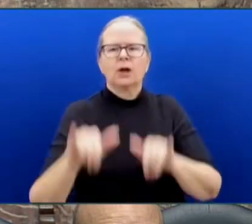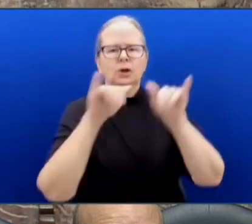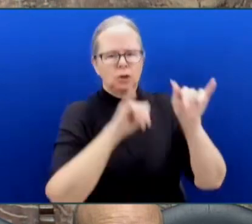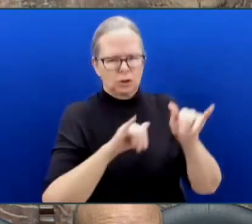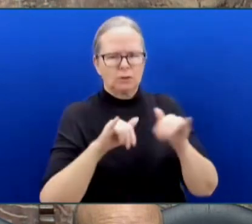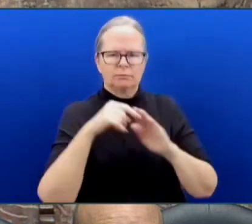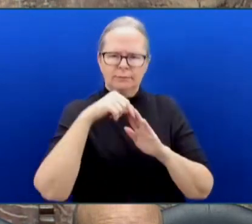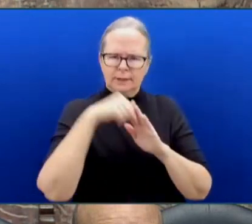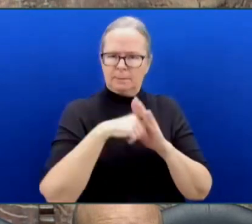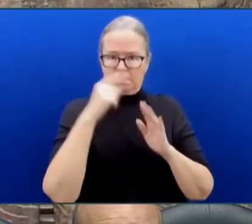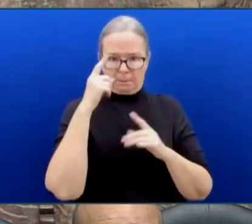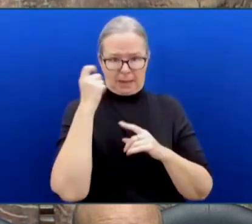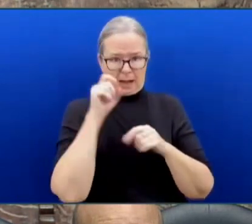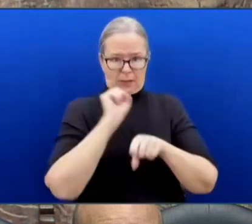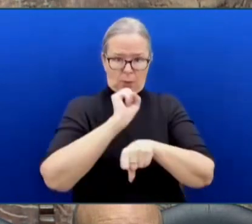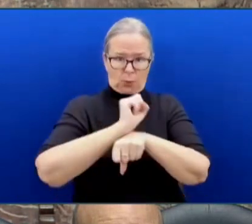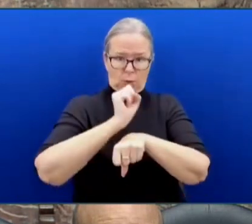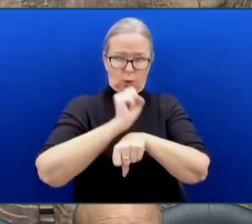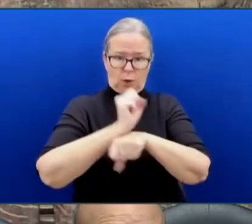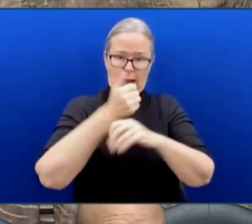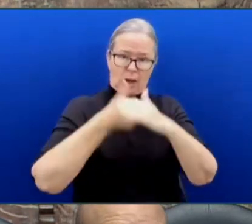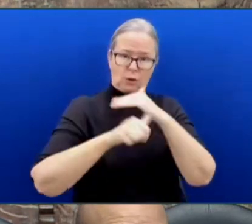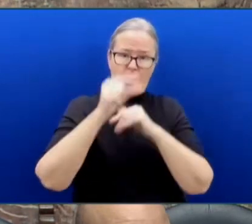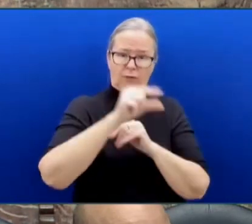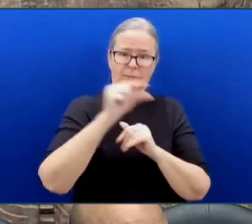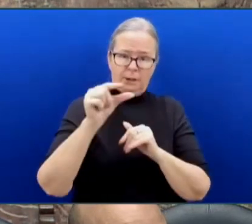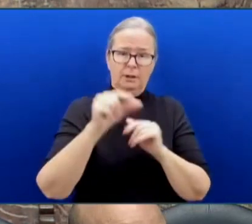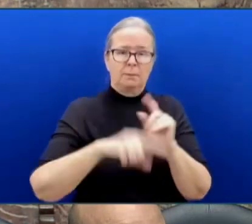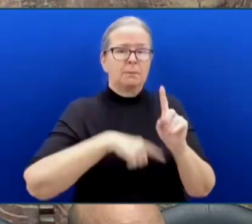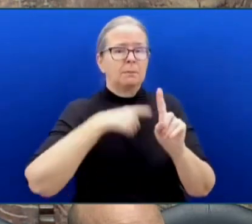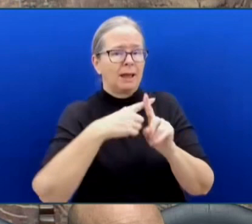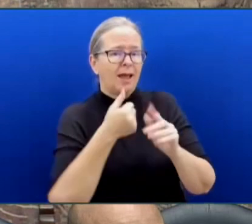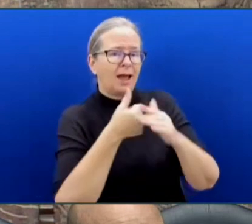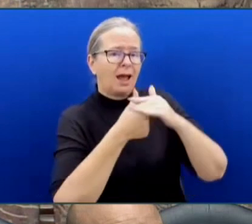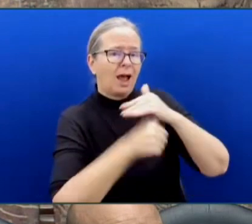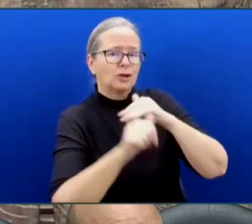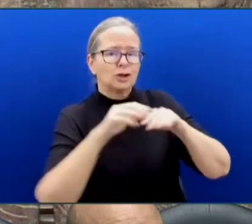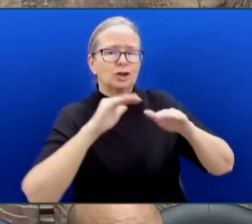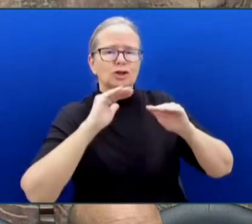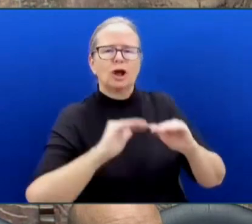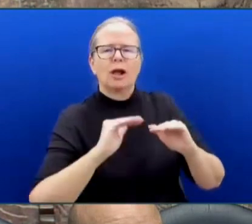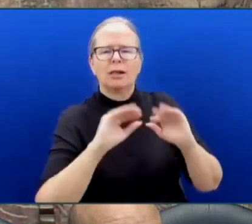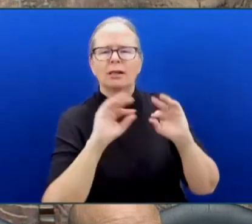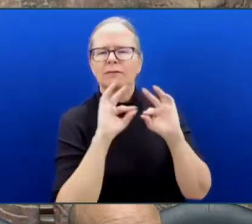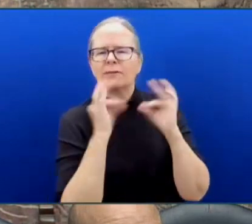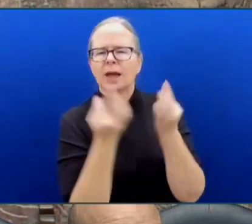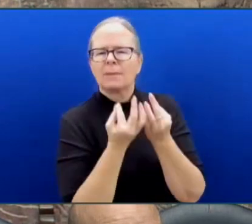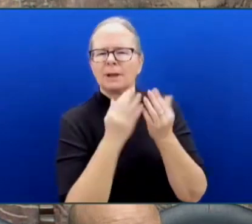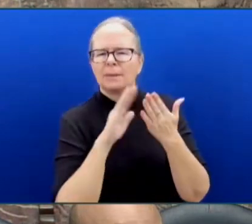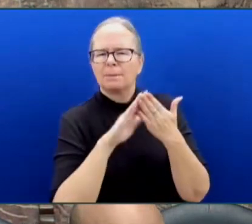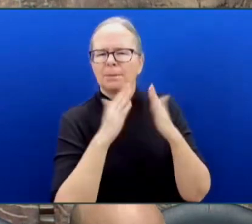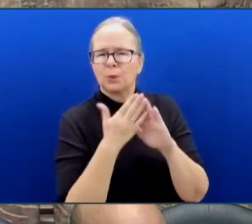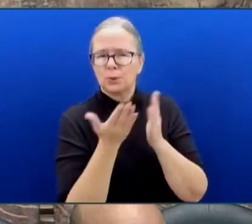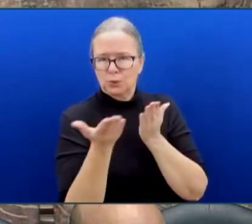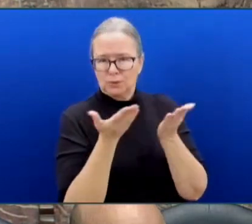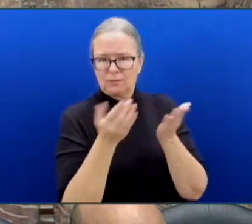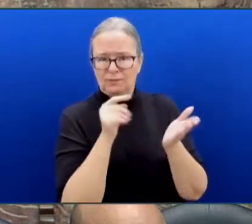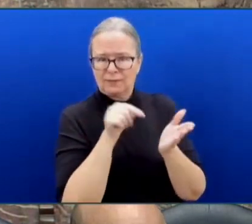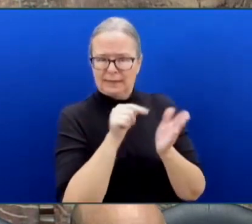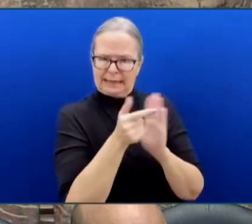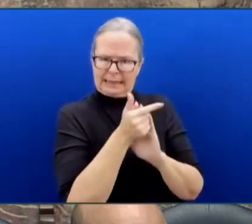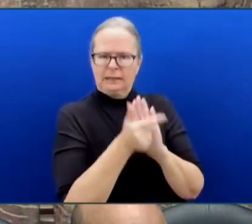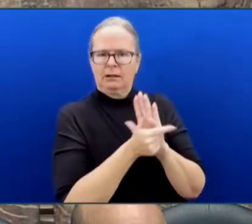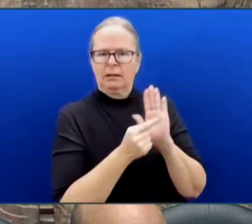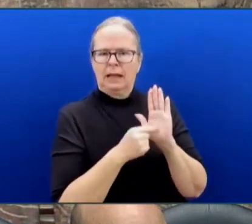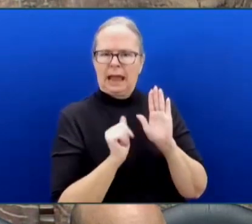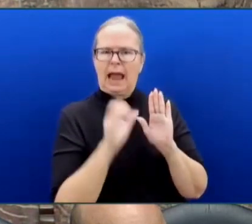under the Child, Family and Community Services Act. In addition to that, Honourable Speaker, the members will know, and I know this is an issue